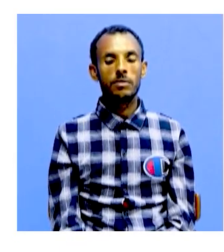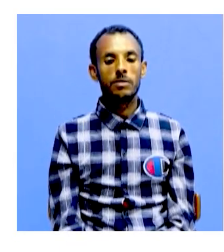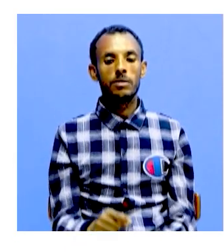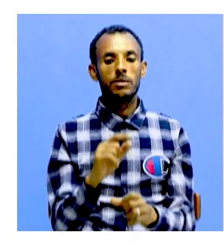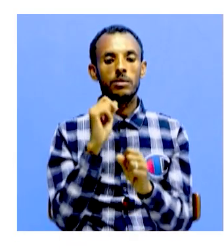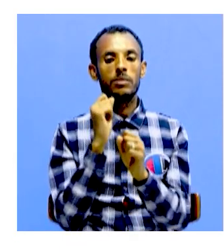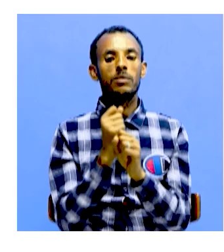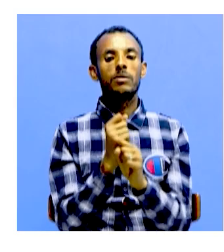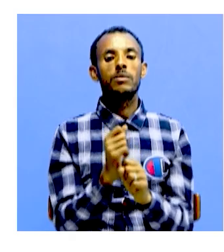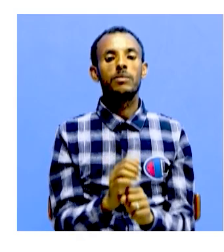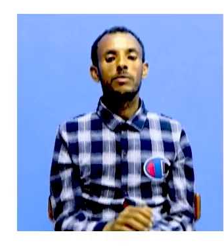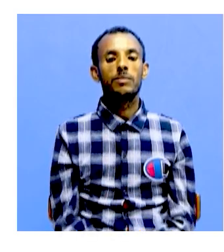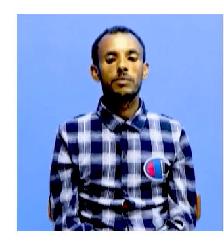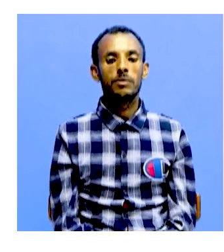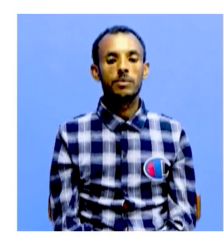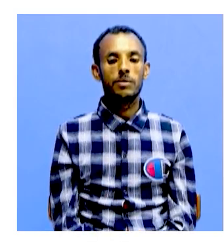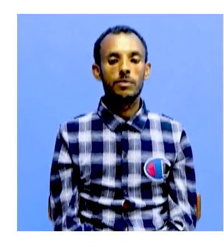work,